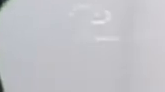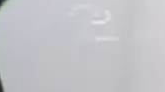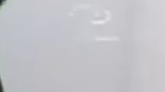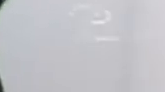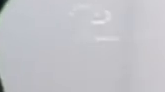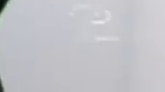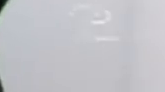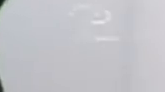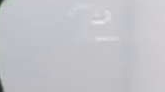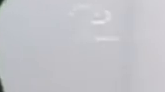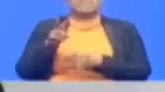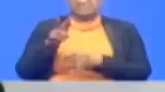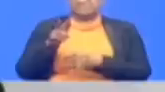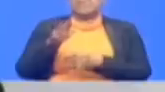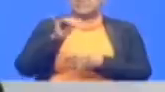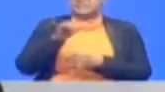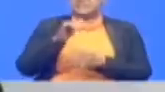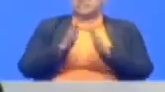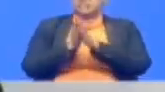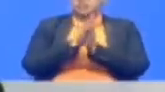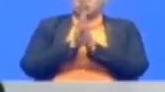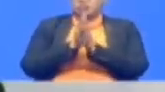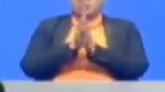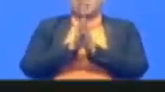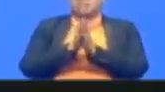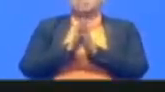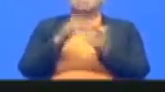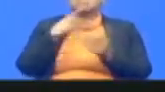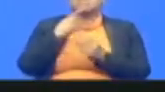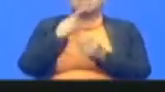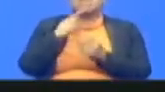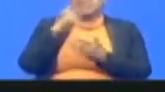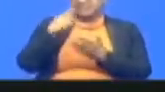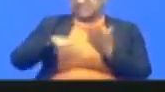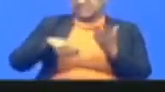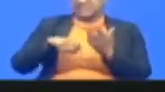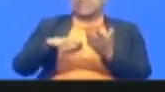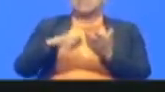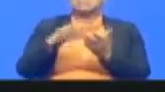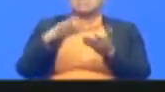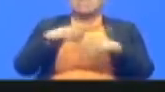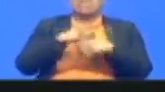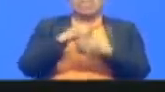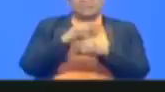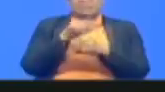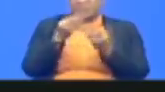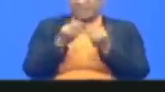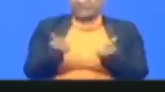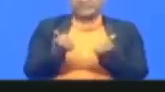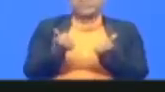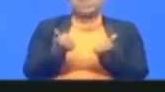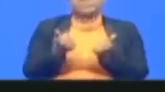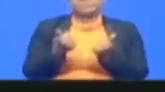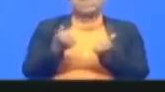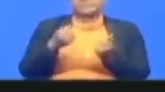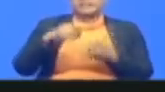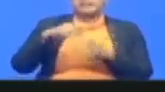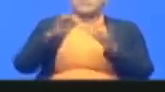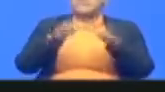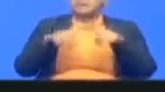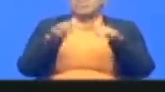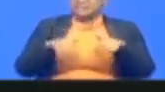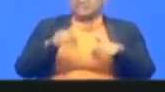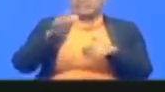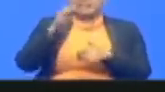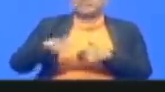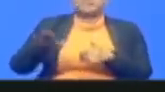And that story by Charity reminds us that indirect taxes hit the bottom of the pyramid hardest. Elsewhere, but staying with the budget, farmers in the Rift Valley, the